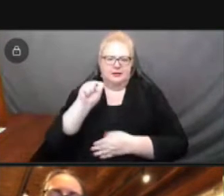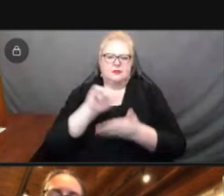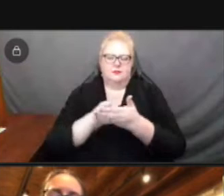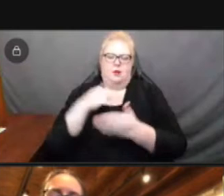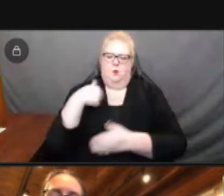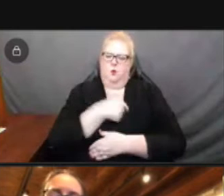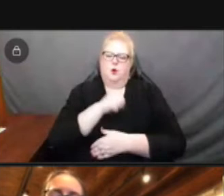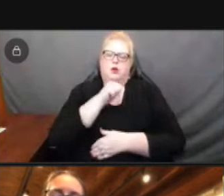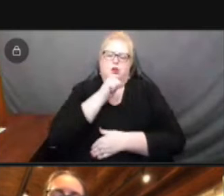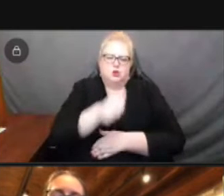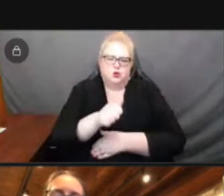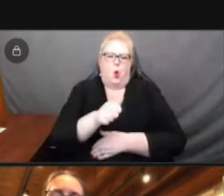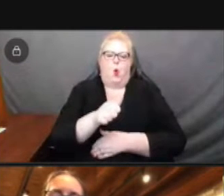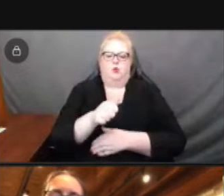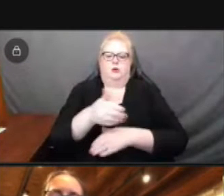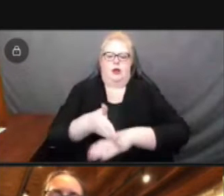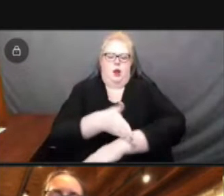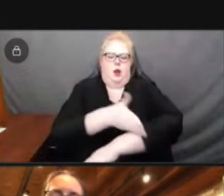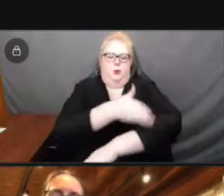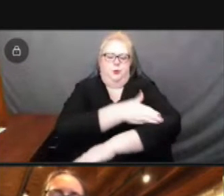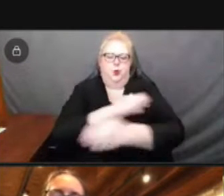down.